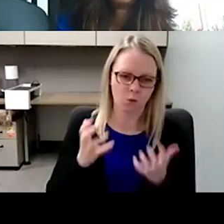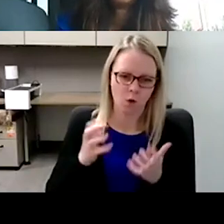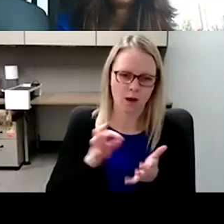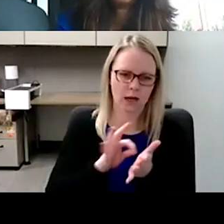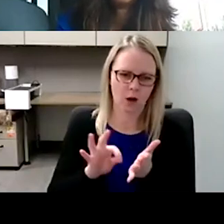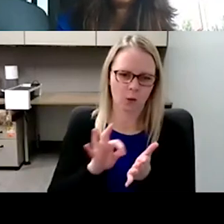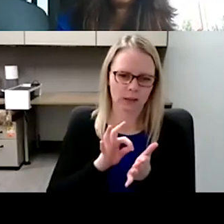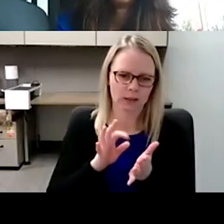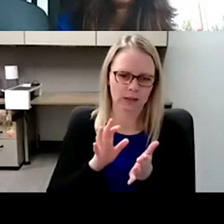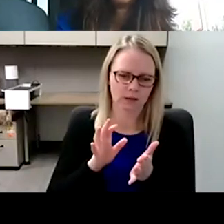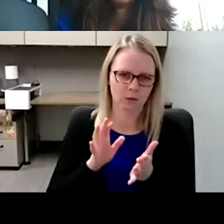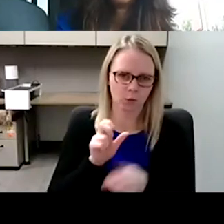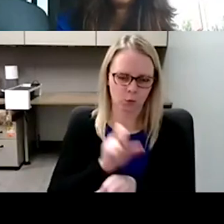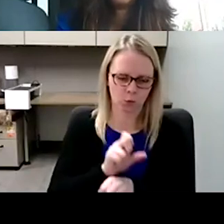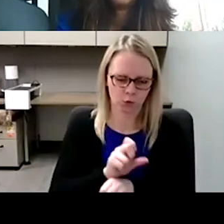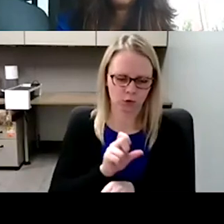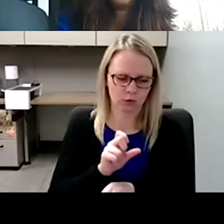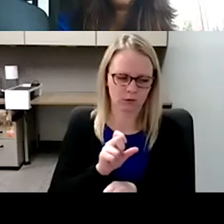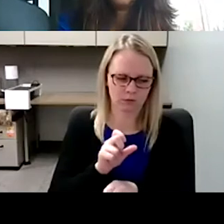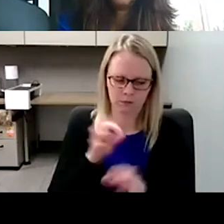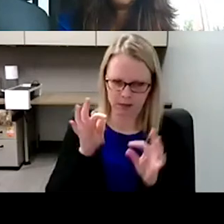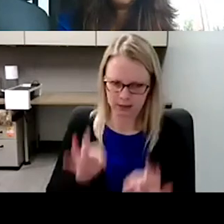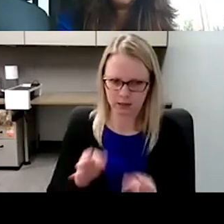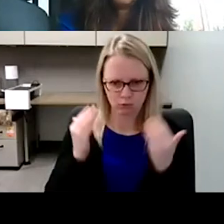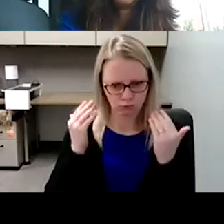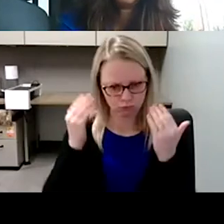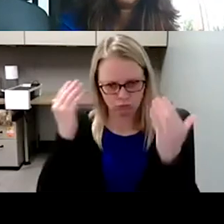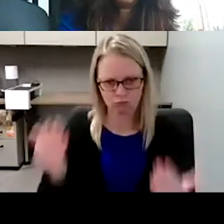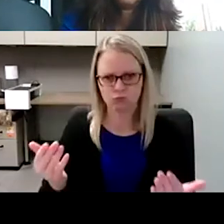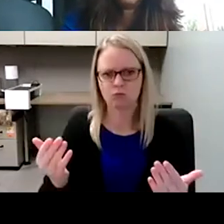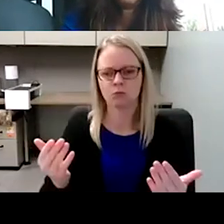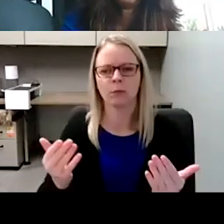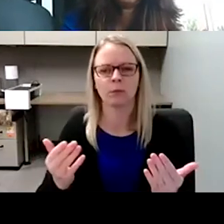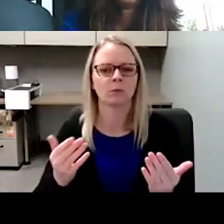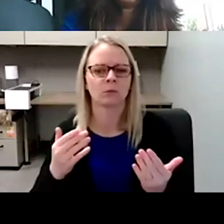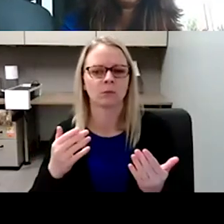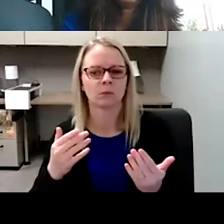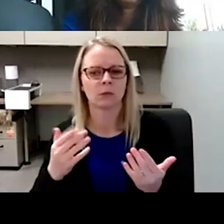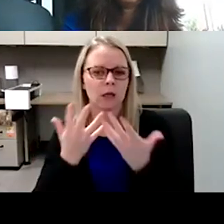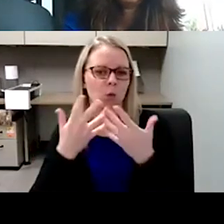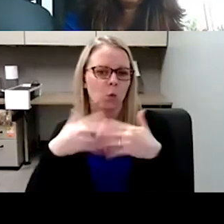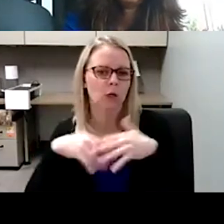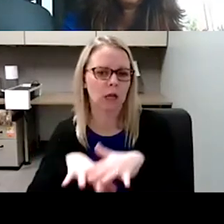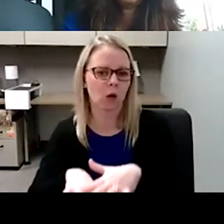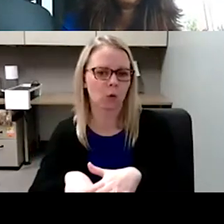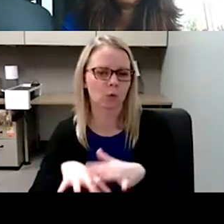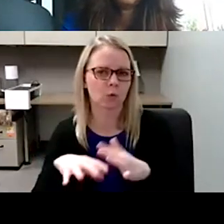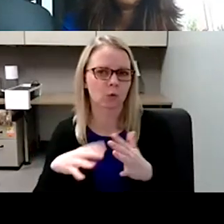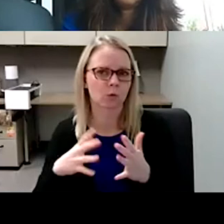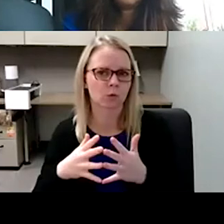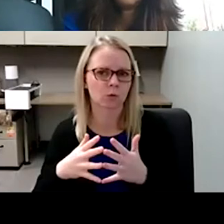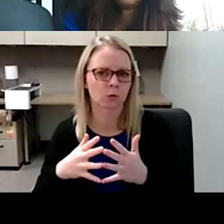I decided to pursue it, and it worked out. And I think one of the reasons why it worked out, and I would say this